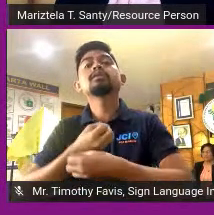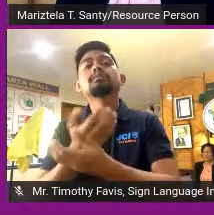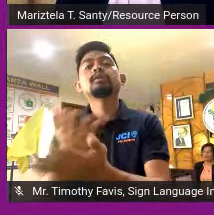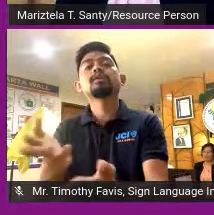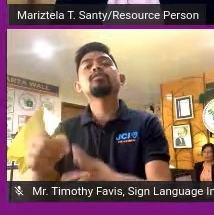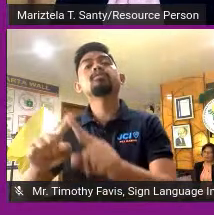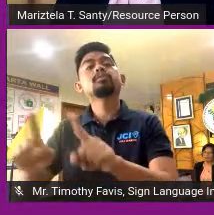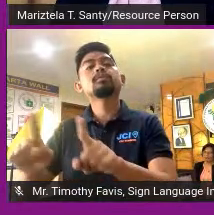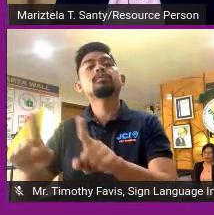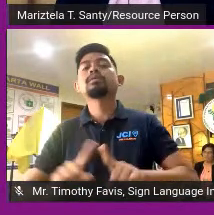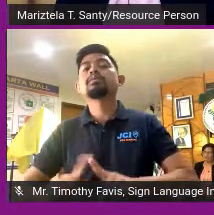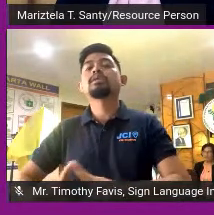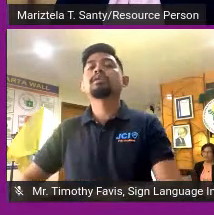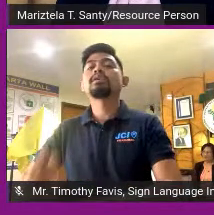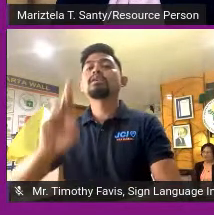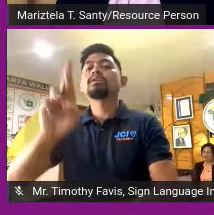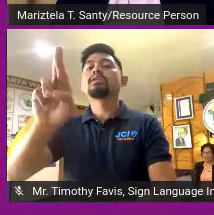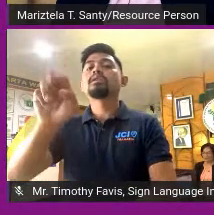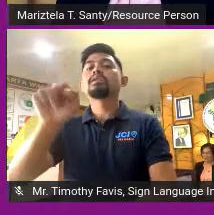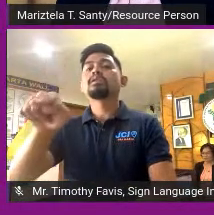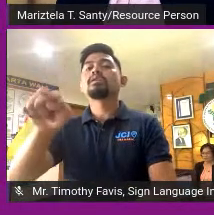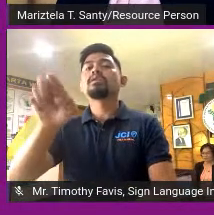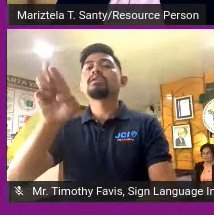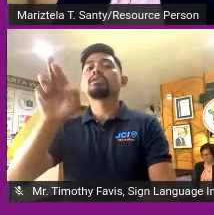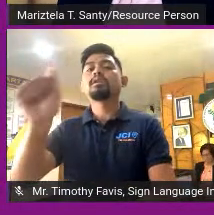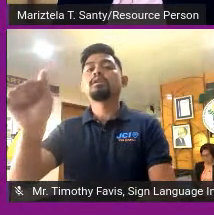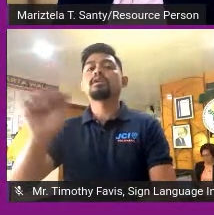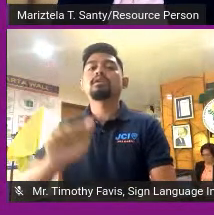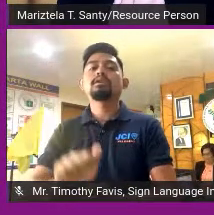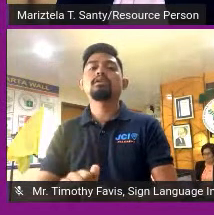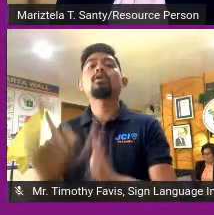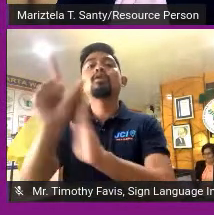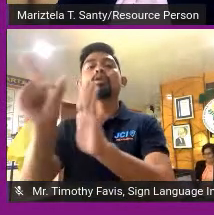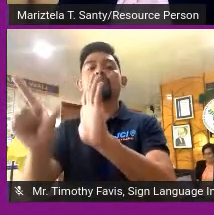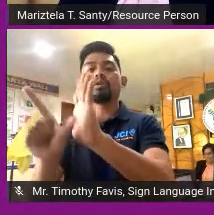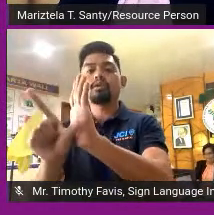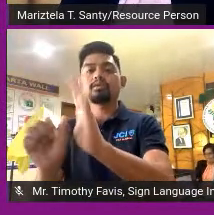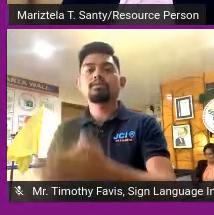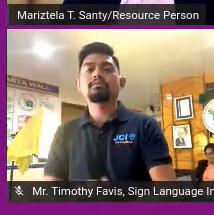by different Republic Acts or different laws.